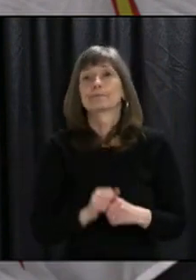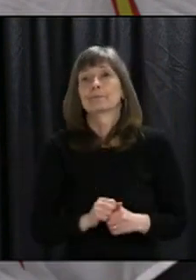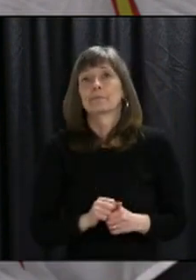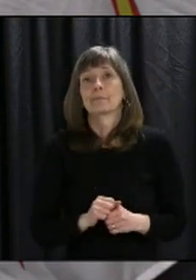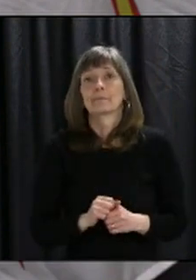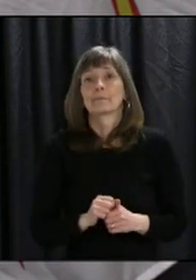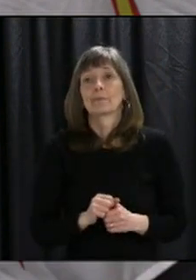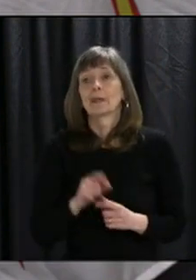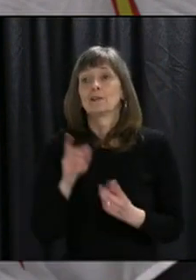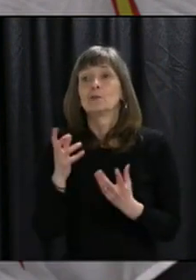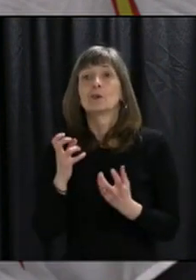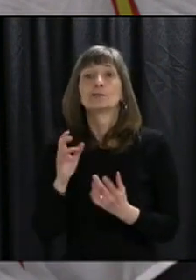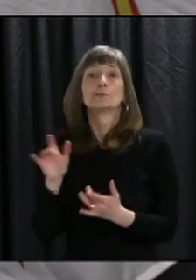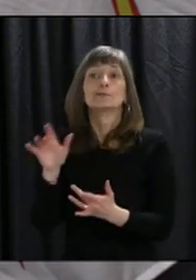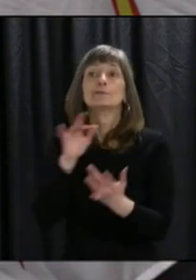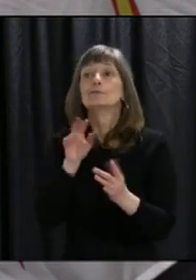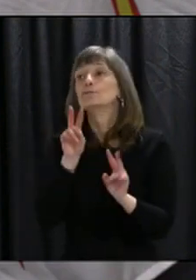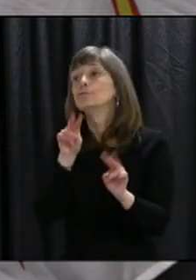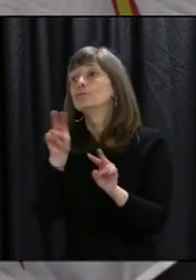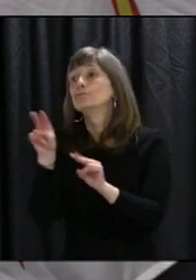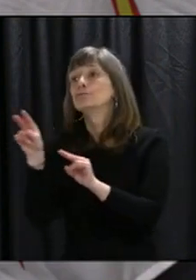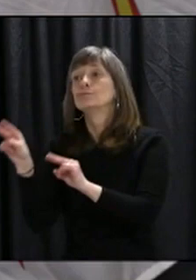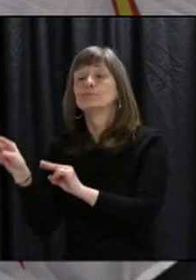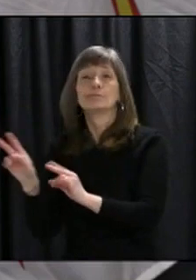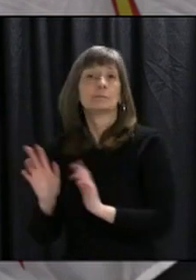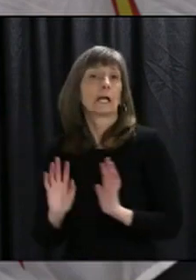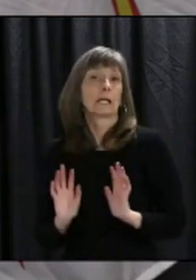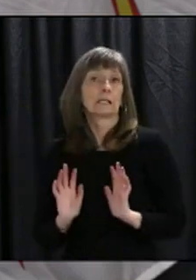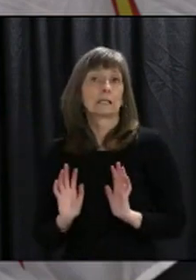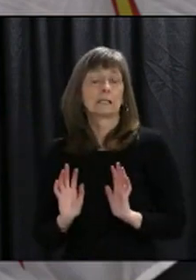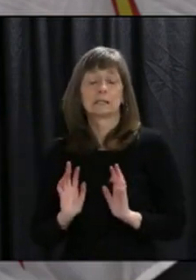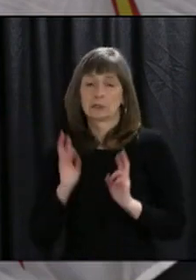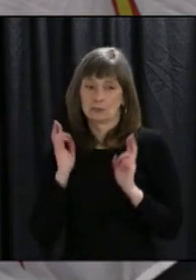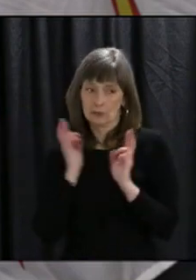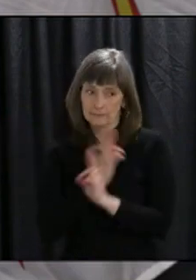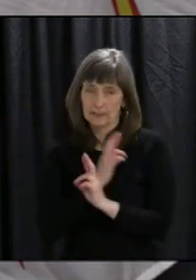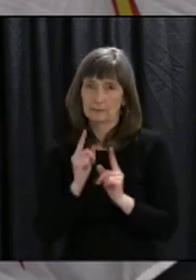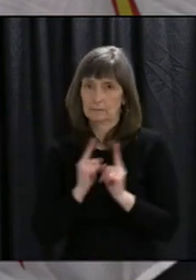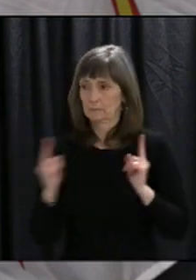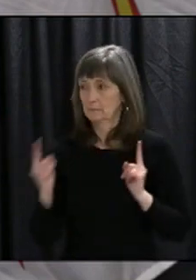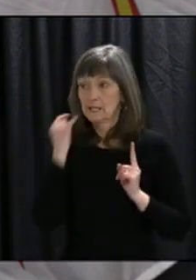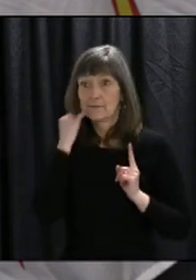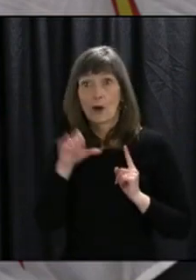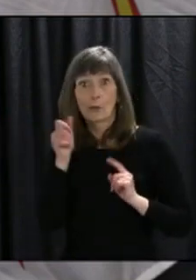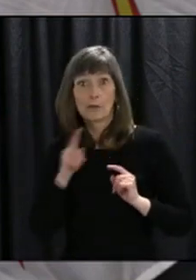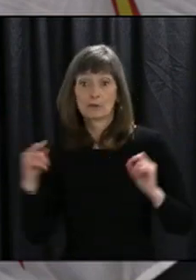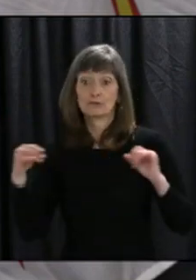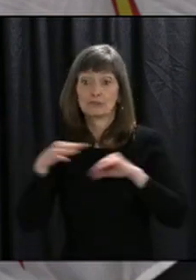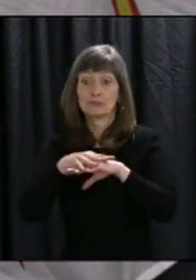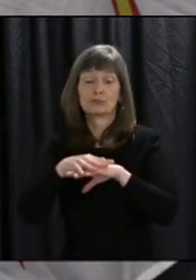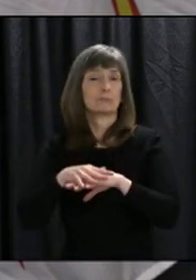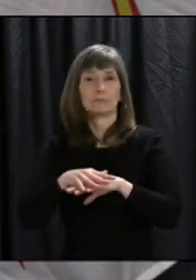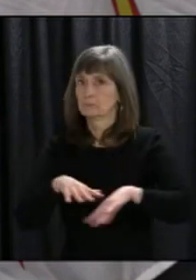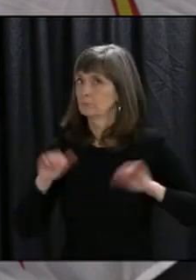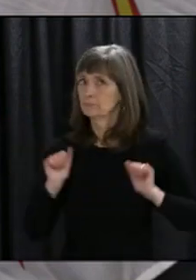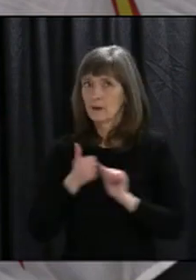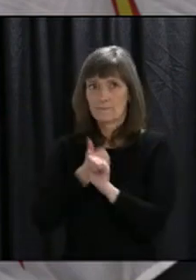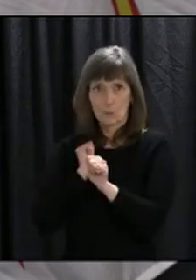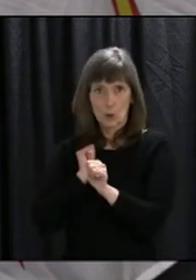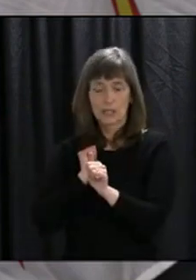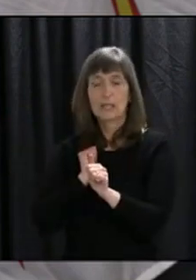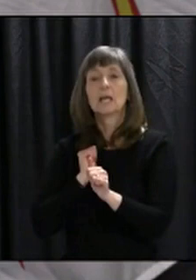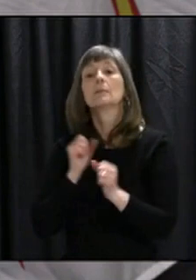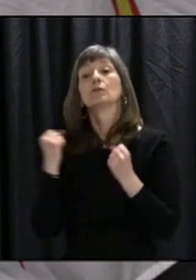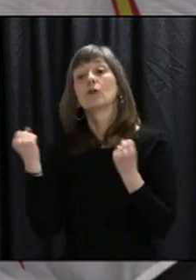to a nice spot to view scenery, I think as long as, again, you're respecting the physical distancing and you will be going back home at the end of that, I think